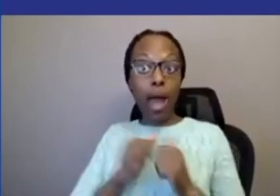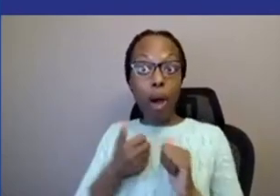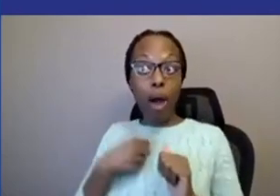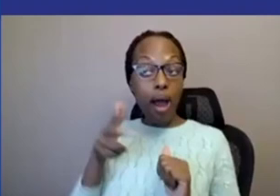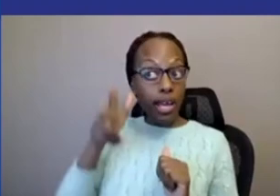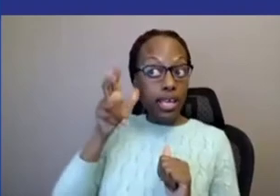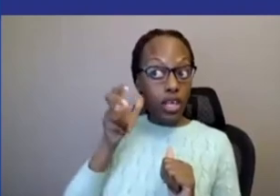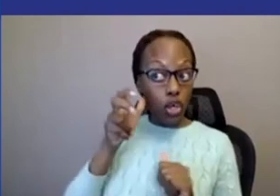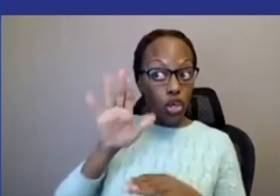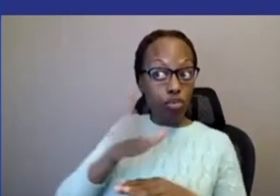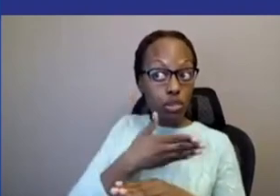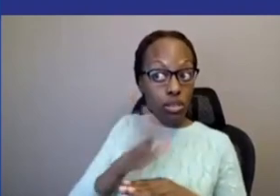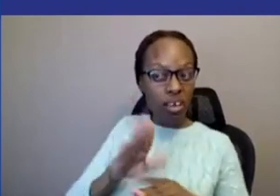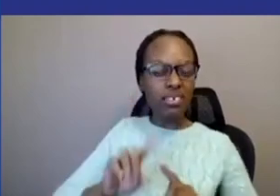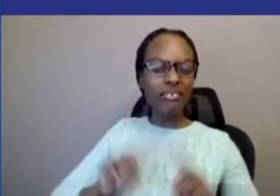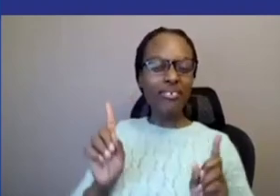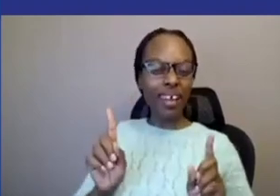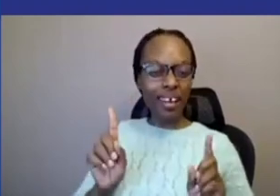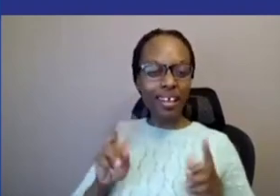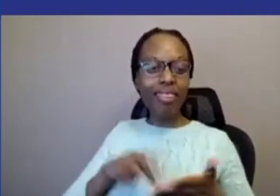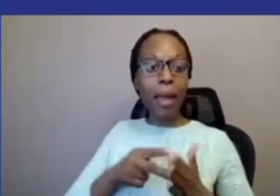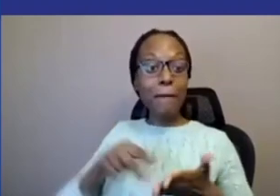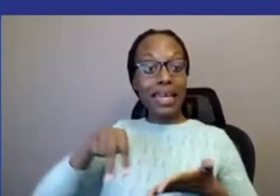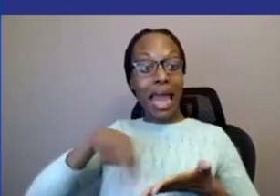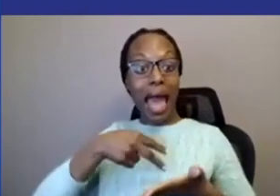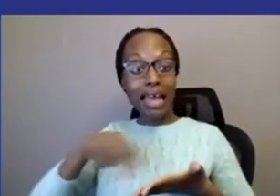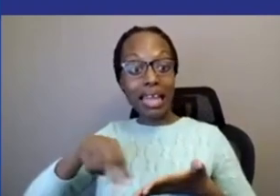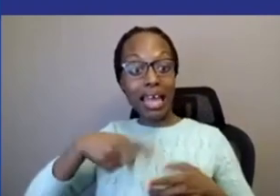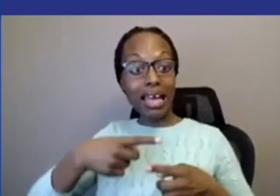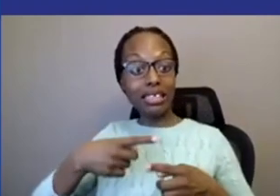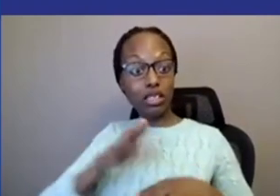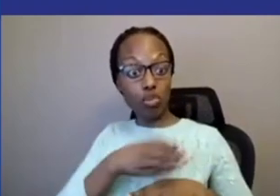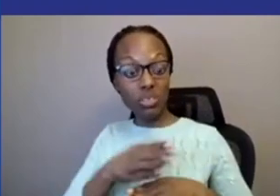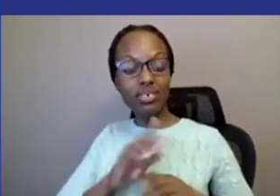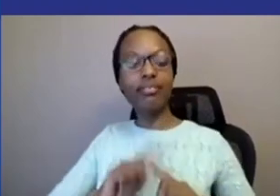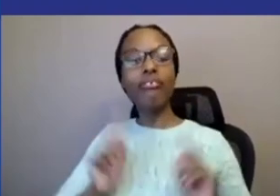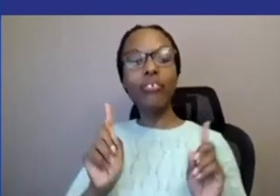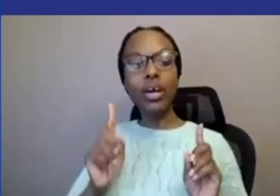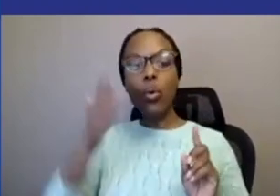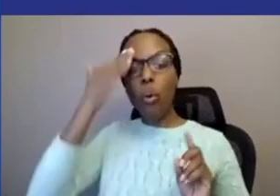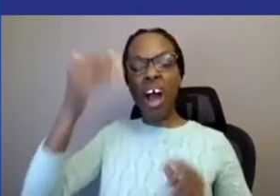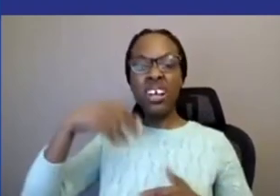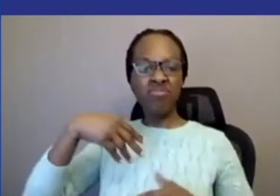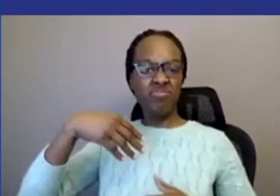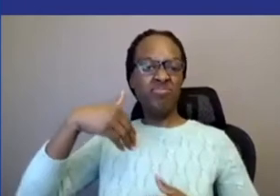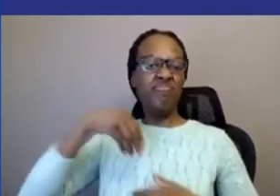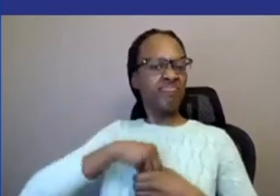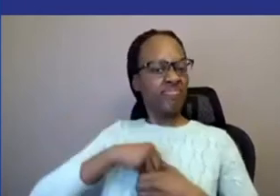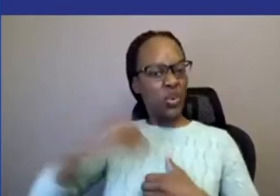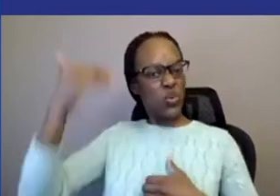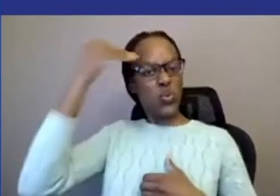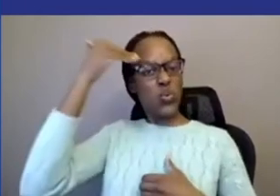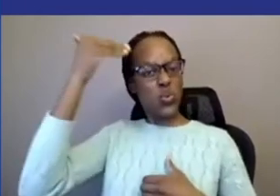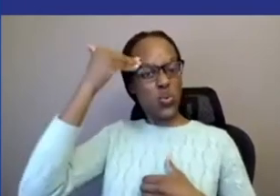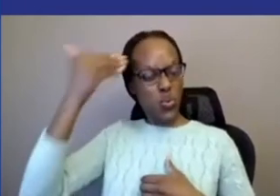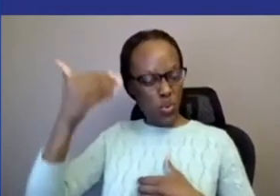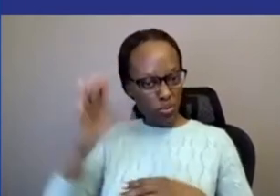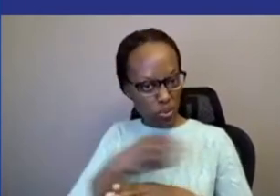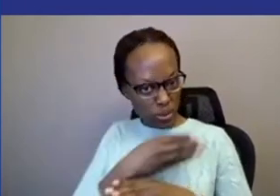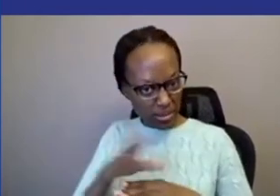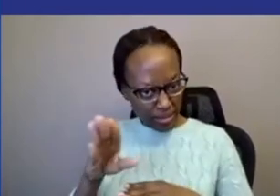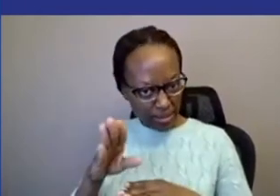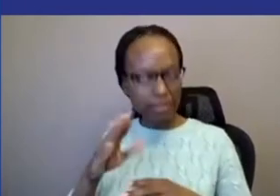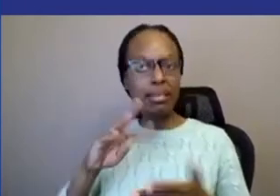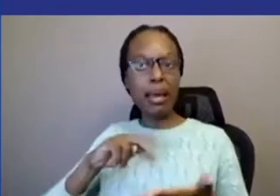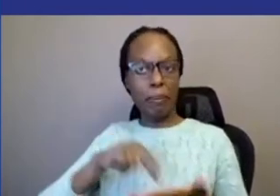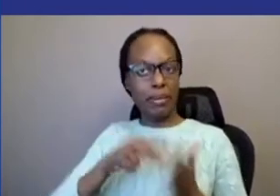And I dance to music differently since I know music. So I always just try to keep